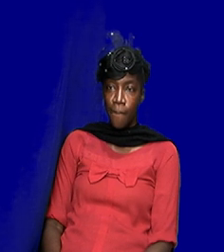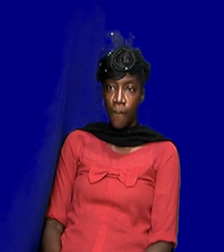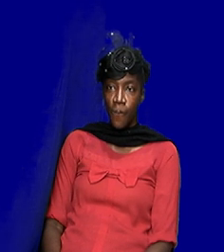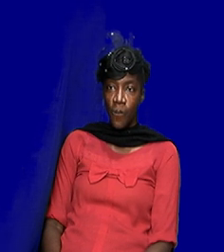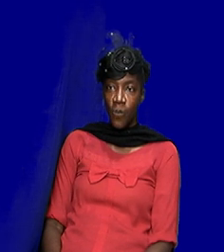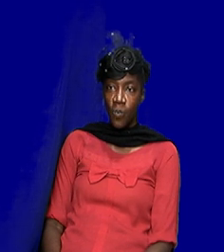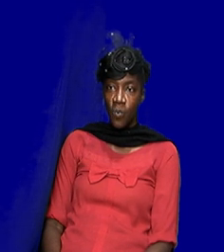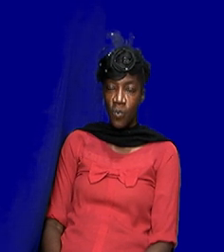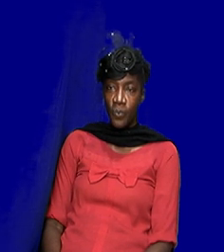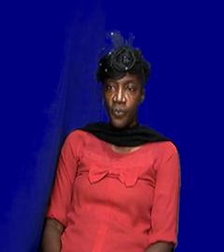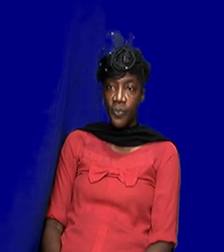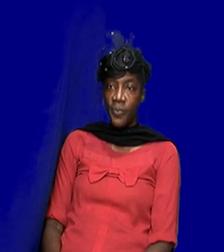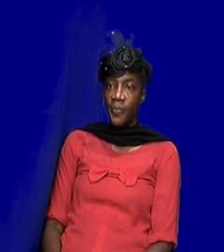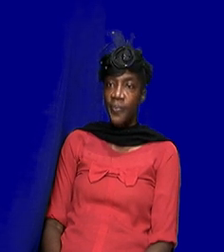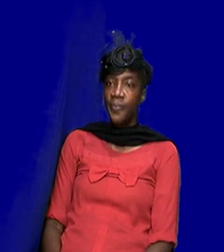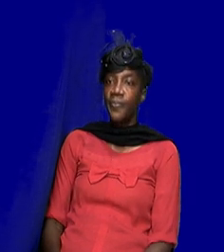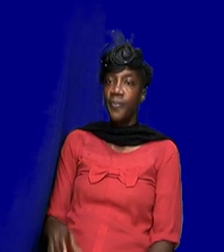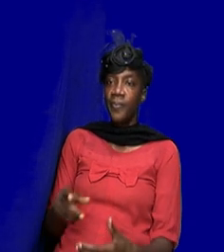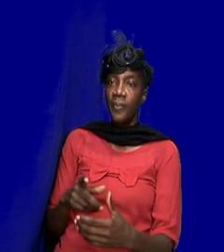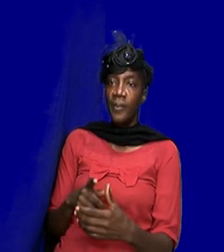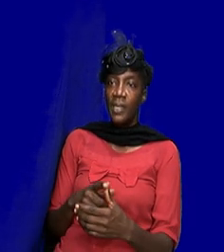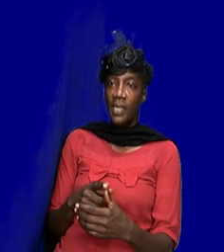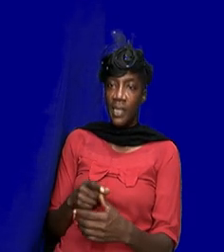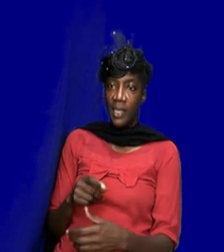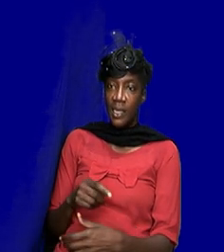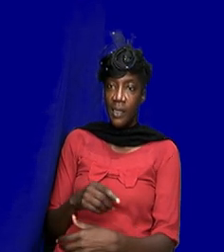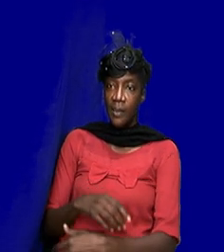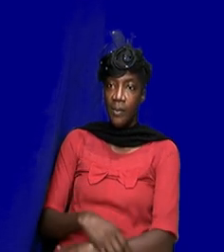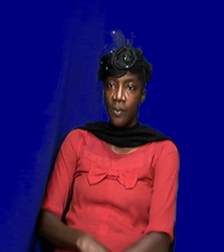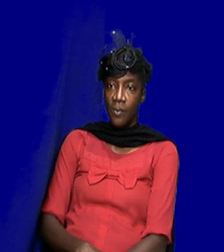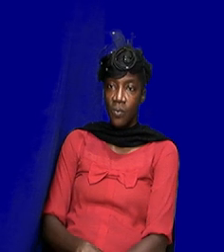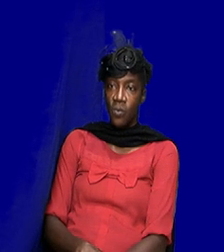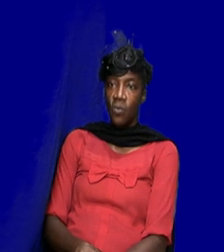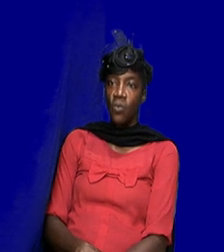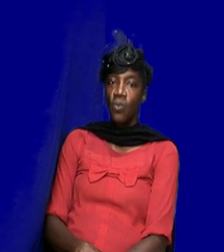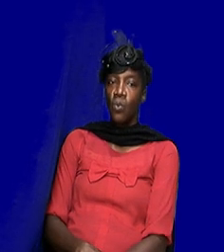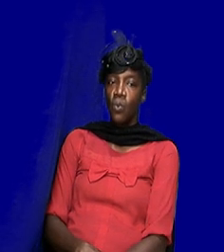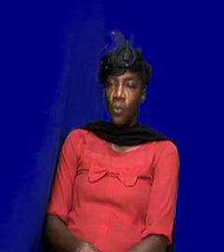later in Leviticus 19,